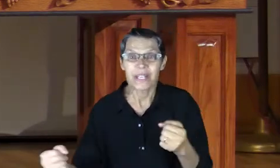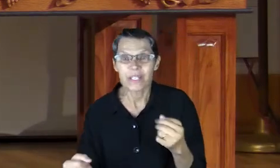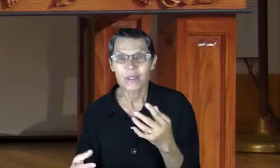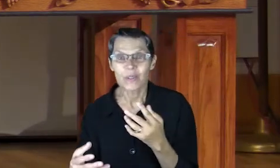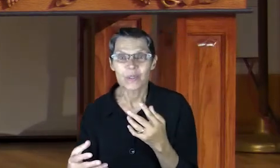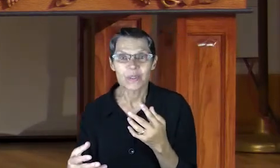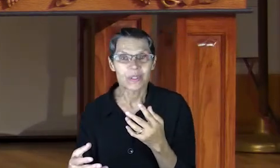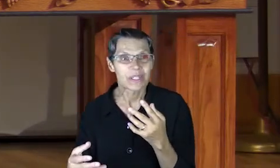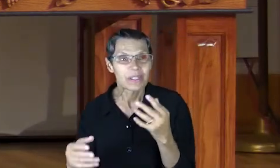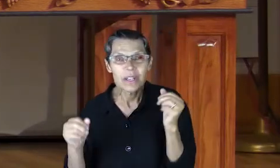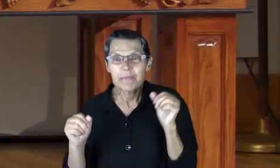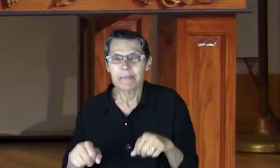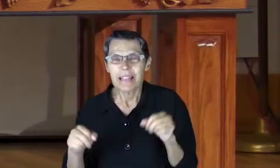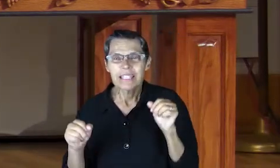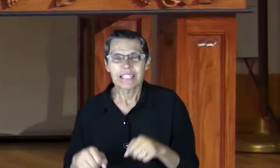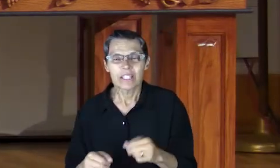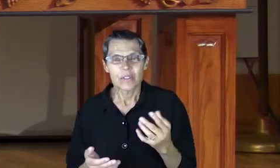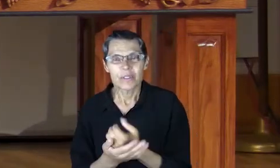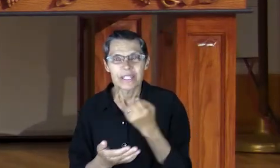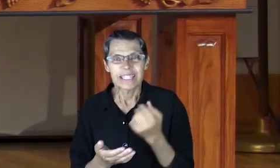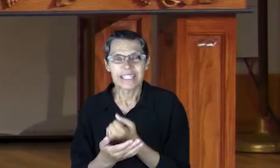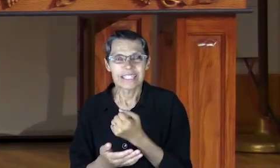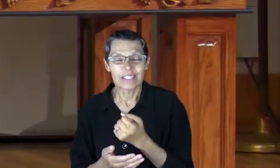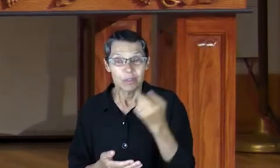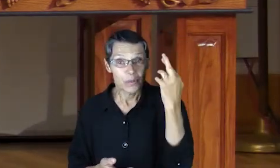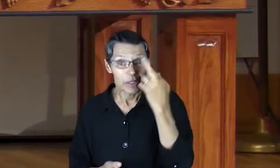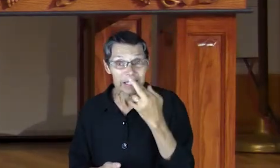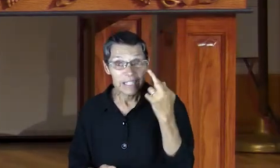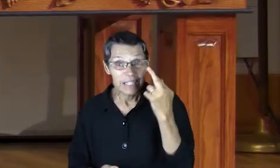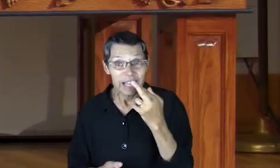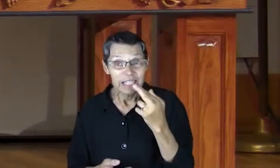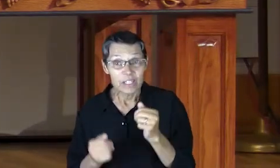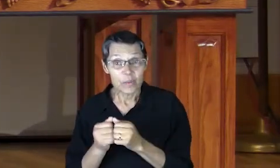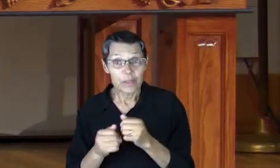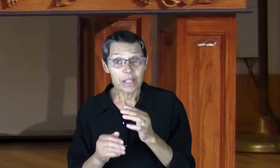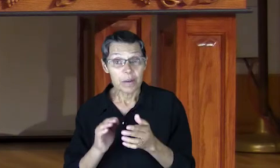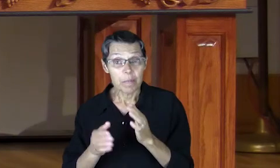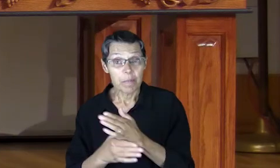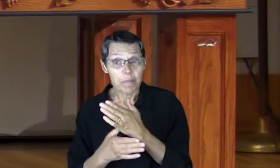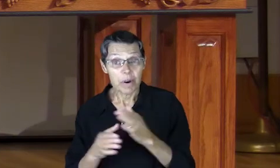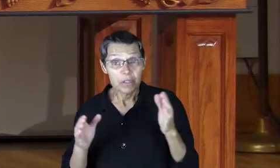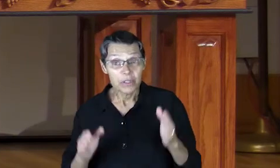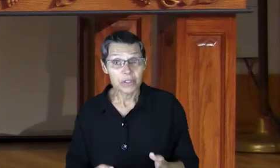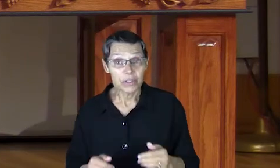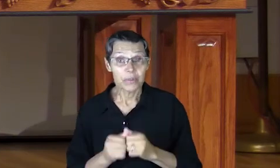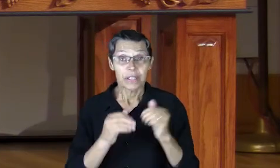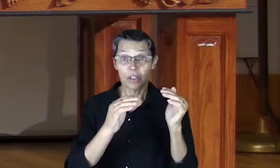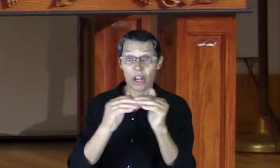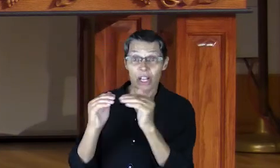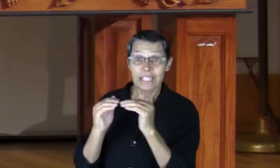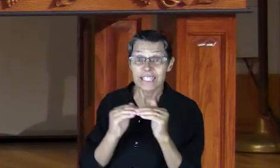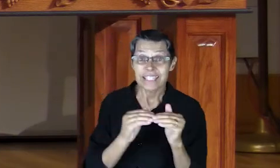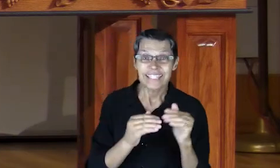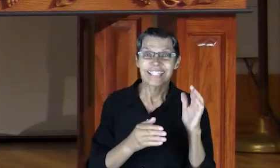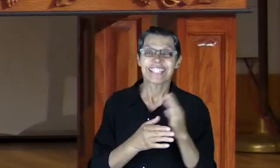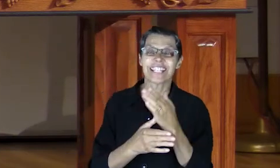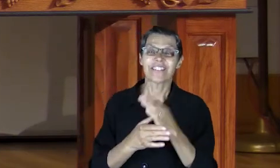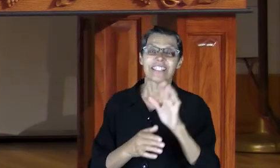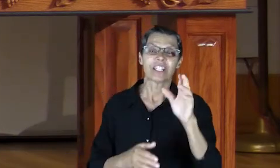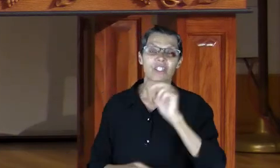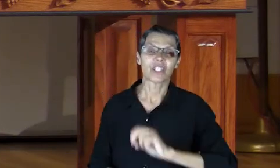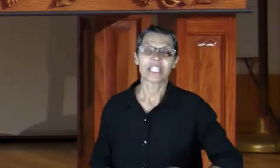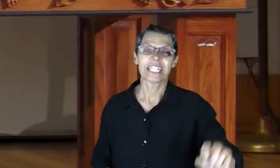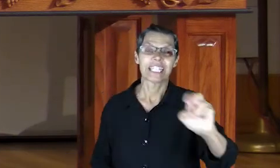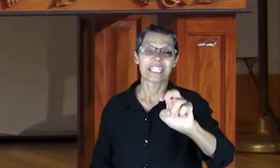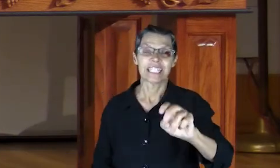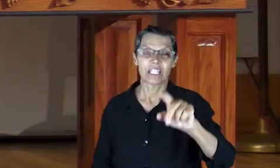to realize that with partners, with colleagues, sharing the journey, they would be able to